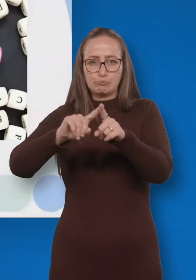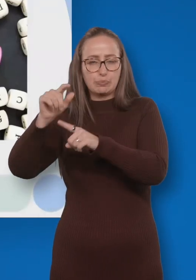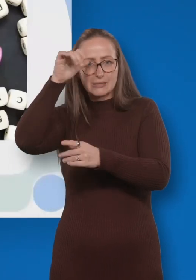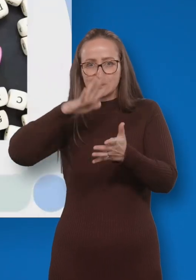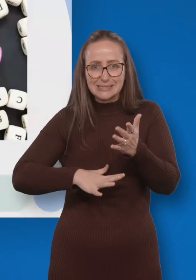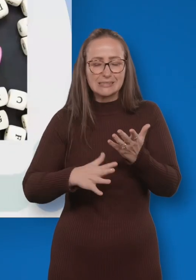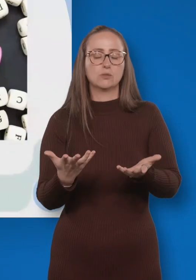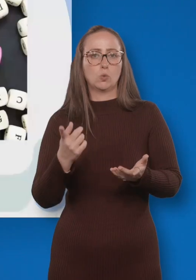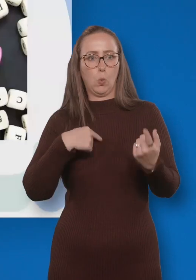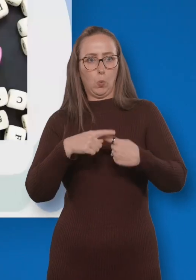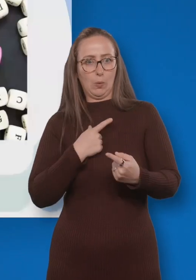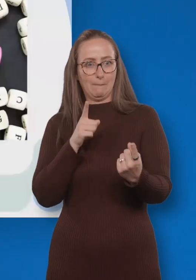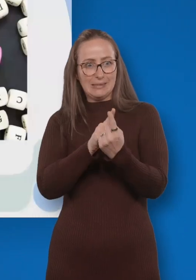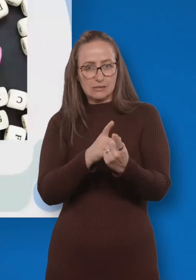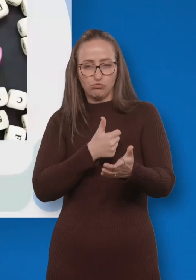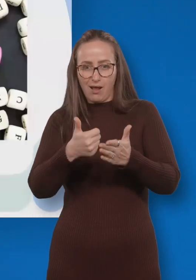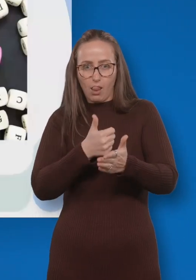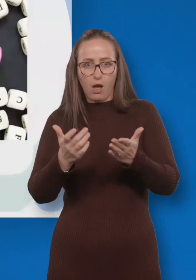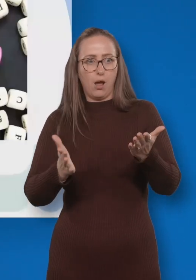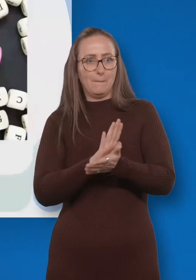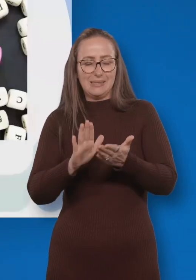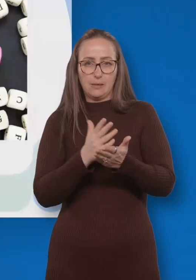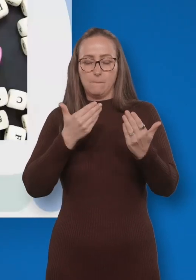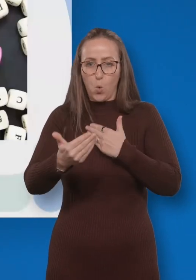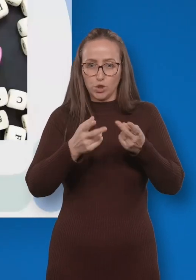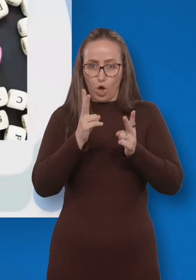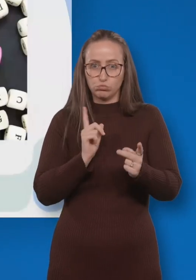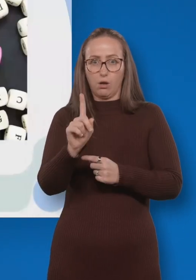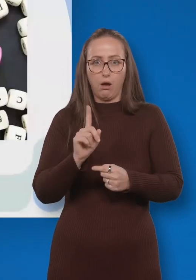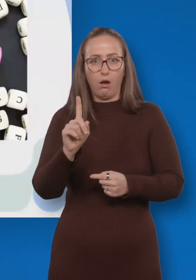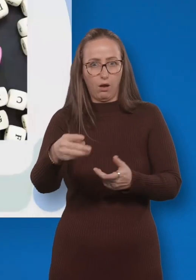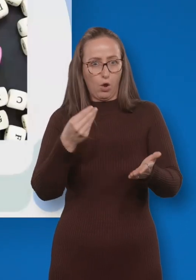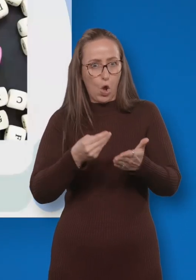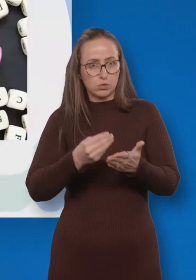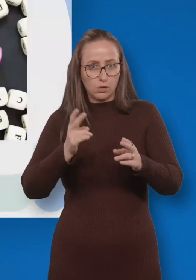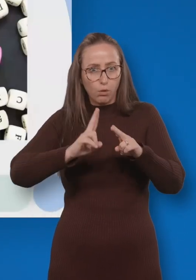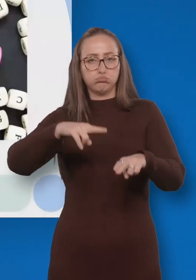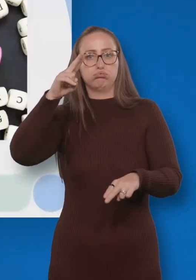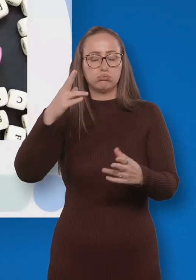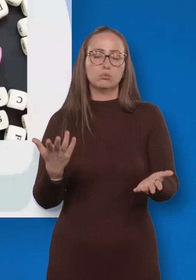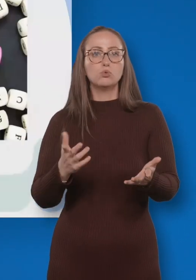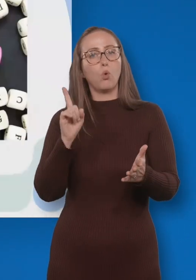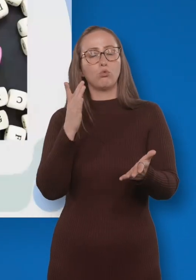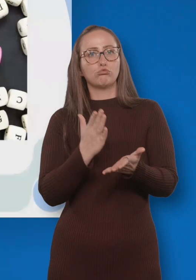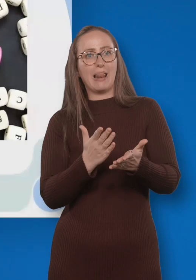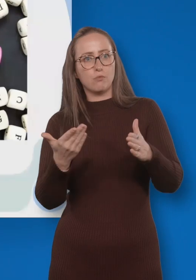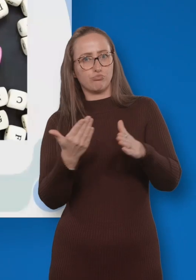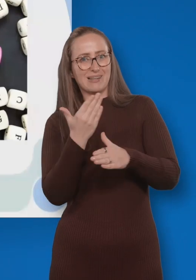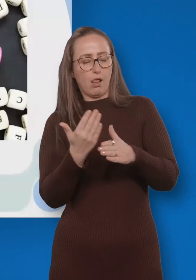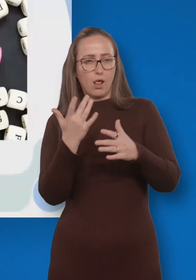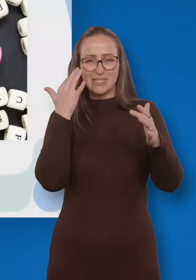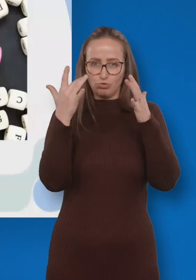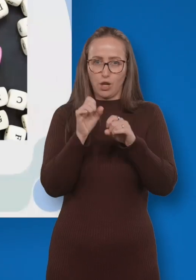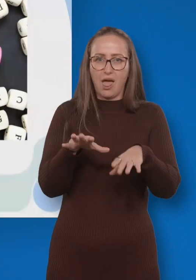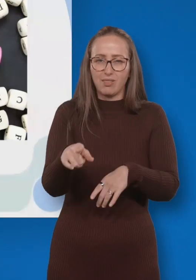different expertise. So the more times we meet, that means more interpreters, interpreting costs. So even just like kind of really